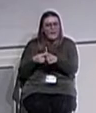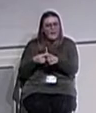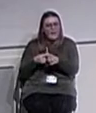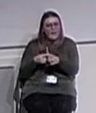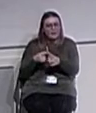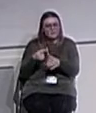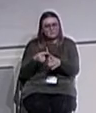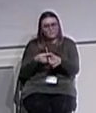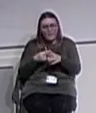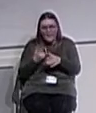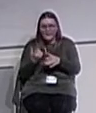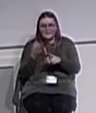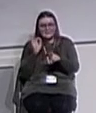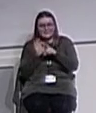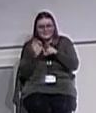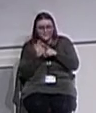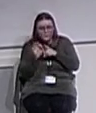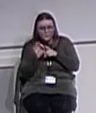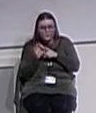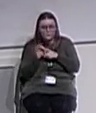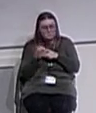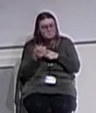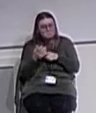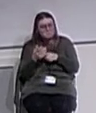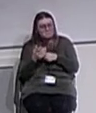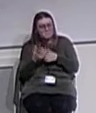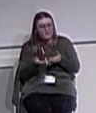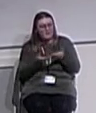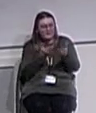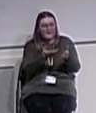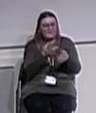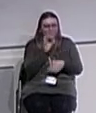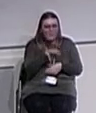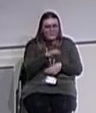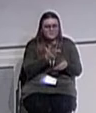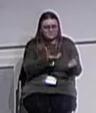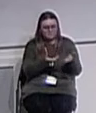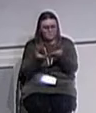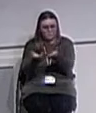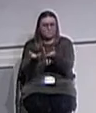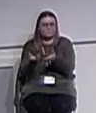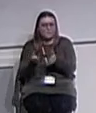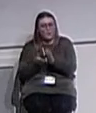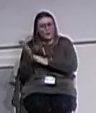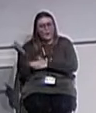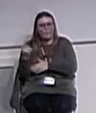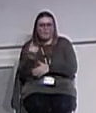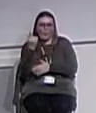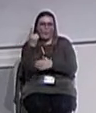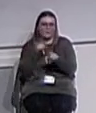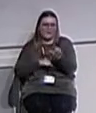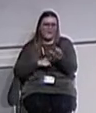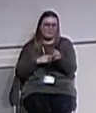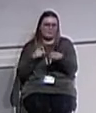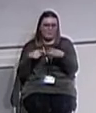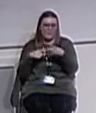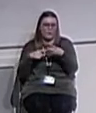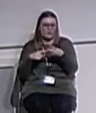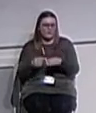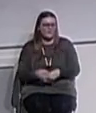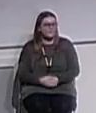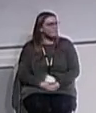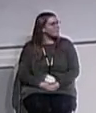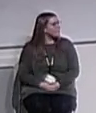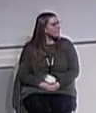may get interviewed. And then if they give you the placement, then that's yours for the year. I'll show you a map in a moment as to where some